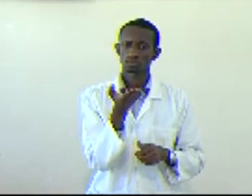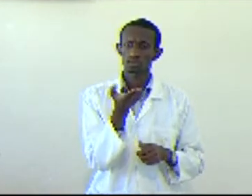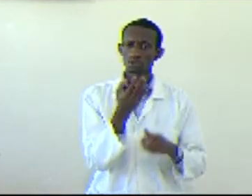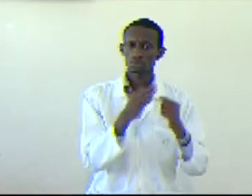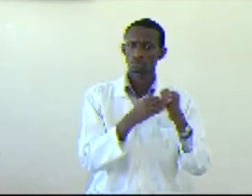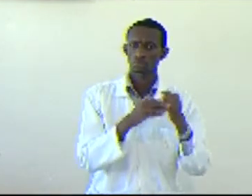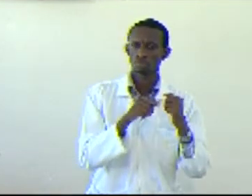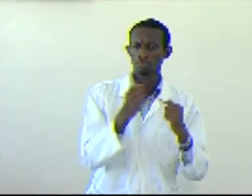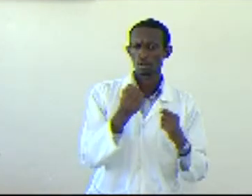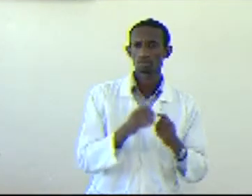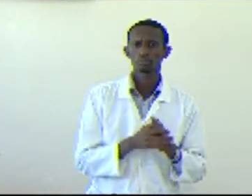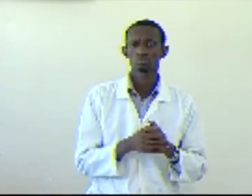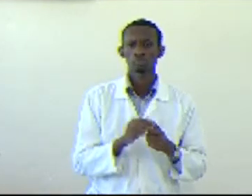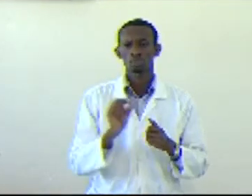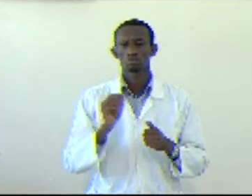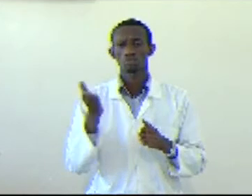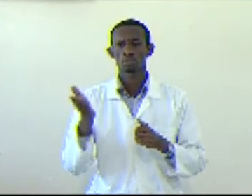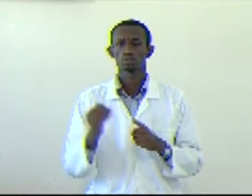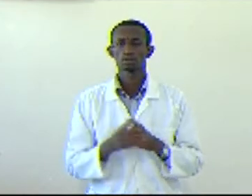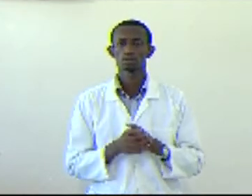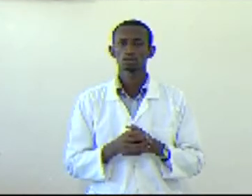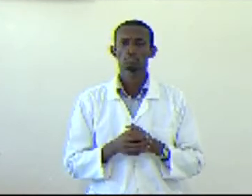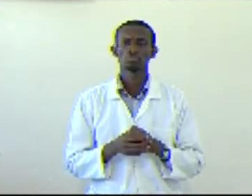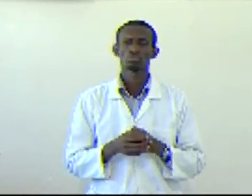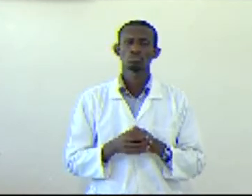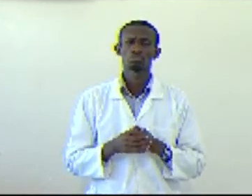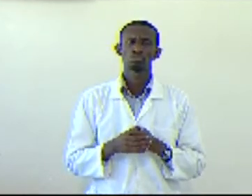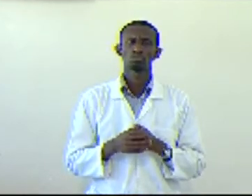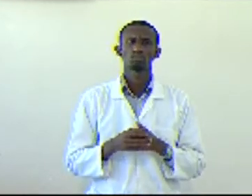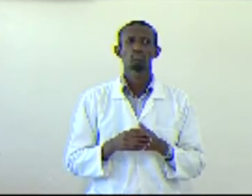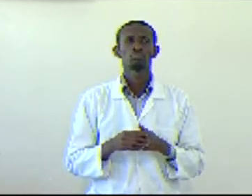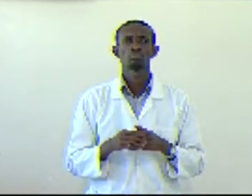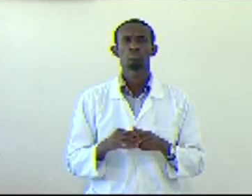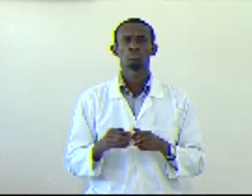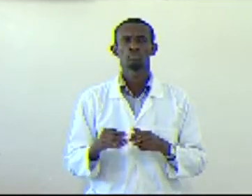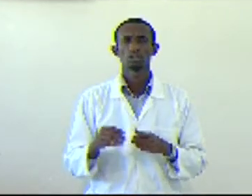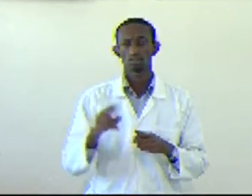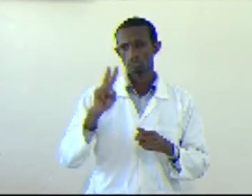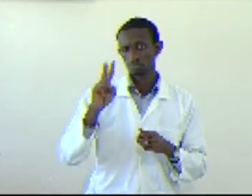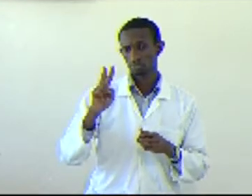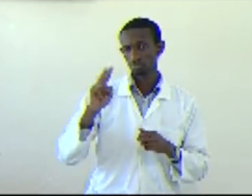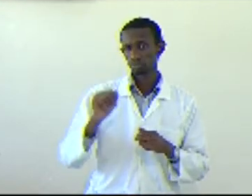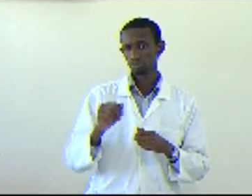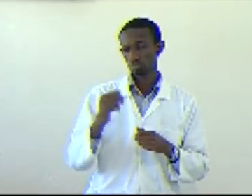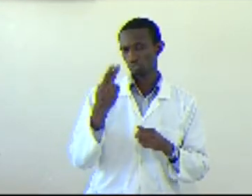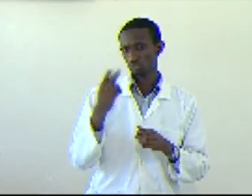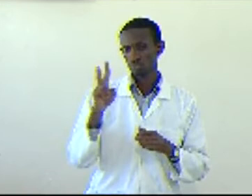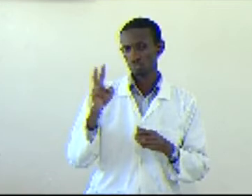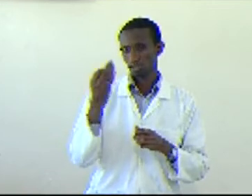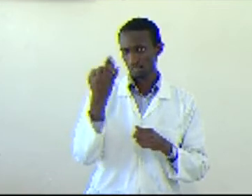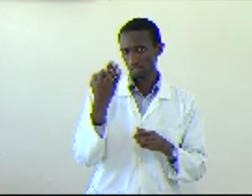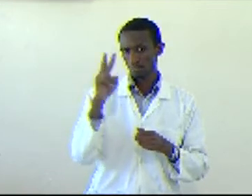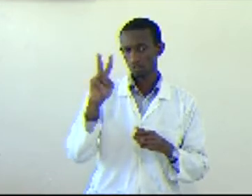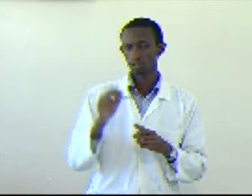that 1.5 volts. And then here you have the driving voltage is 2 volts,